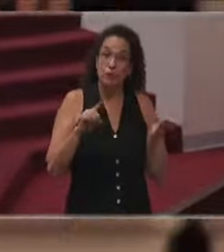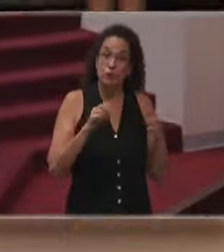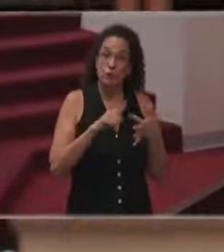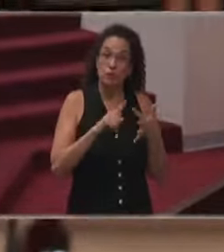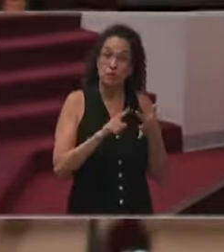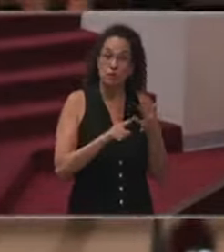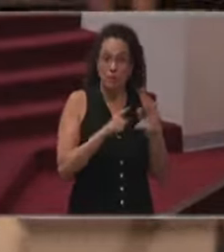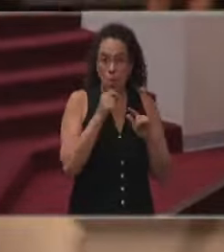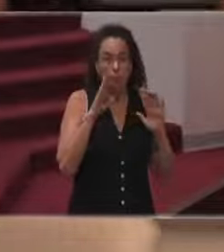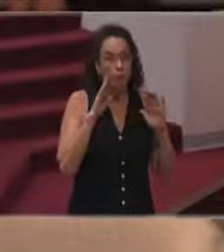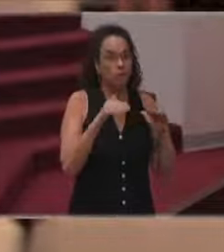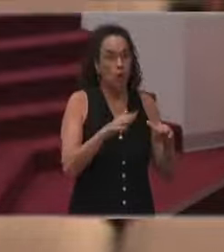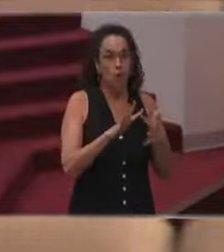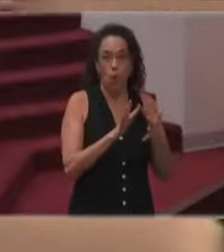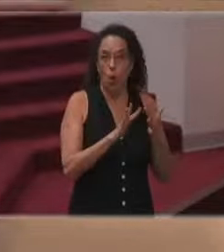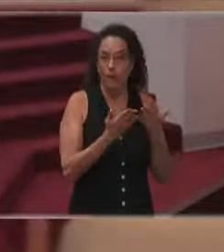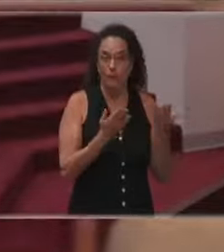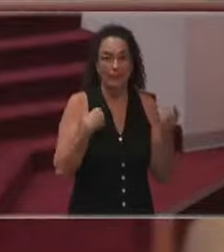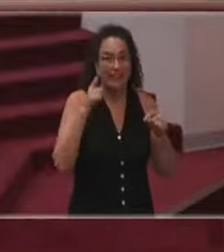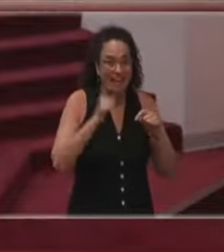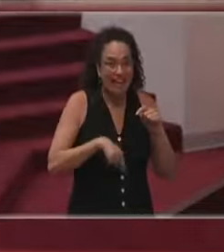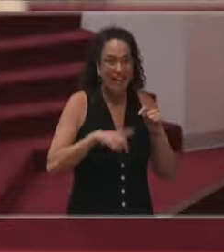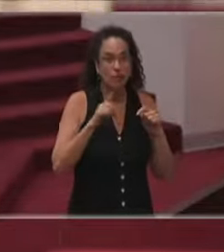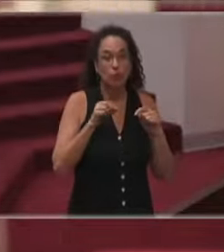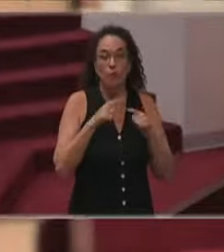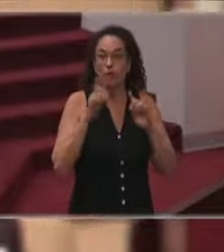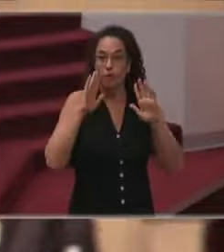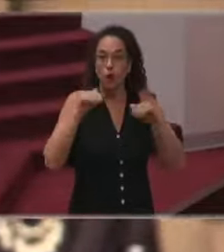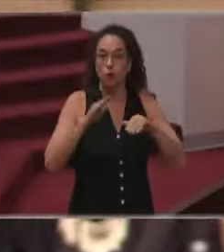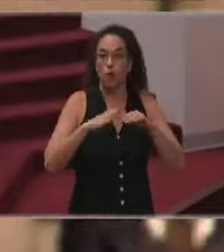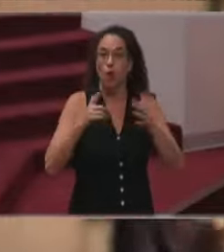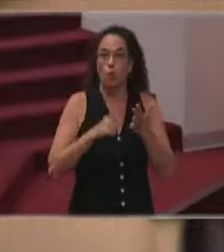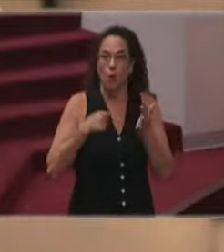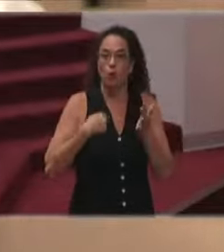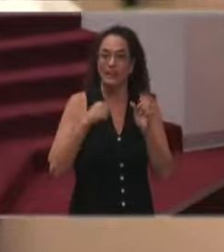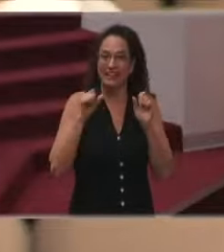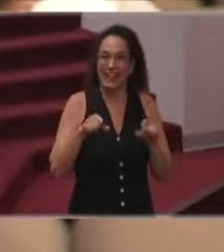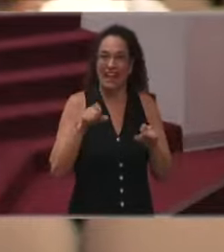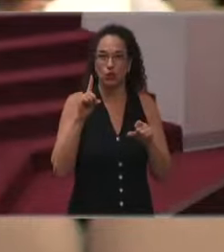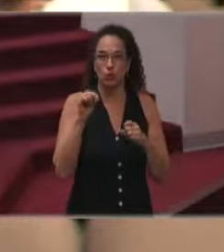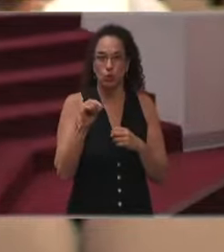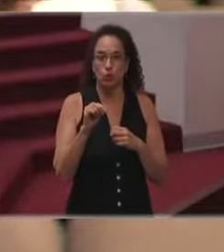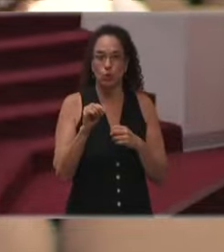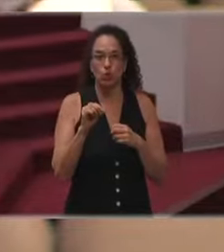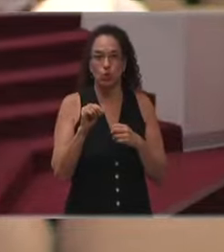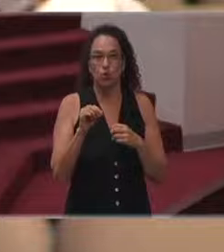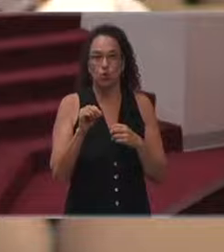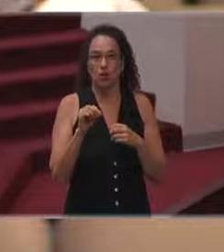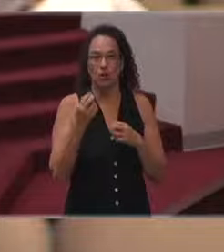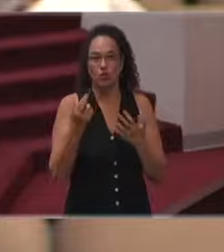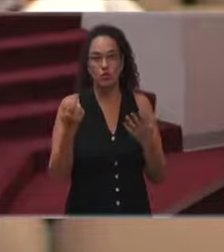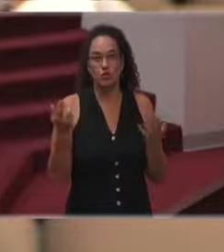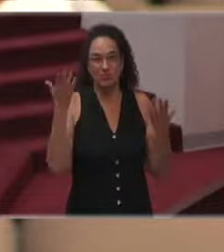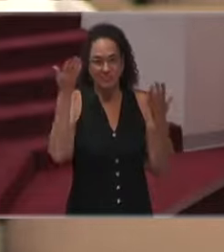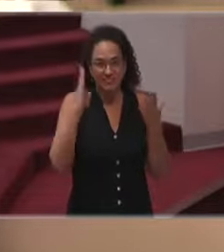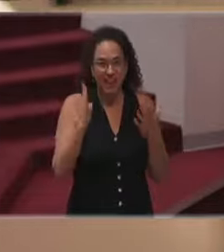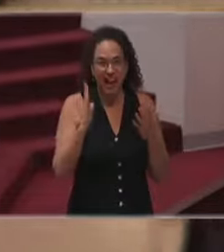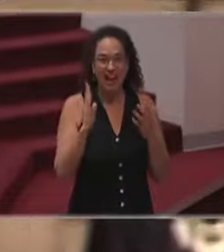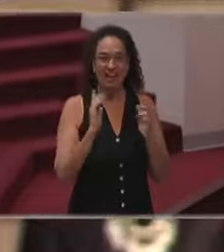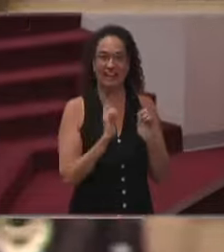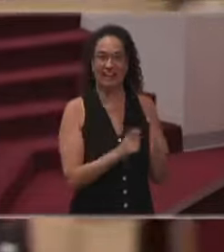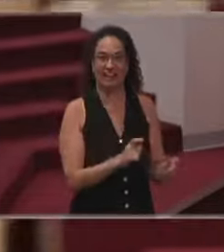focus on the things that we are not able to do. Let's focus on the things that we can do and the resources that God has given